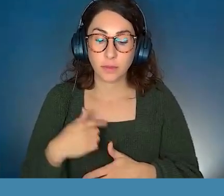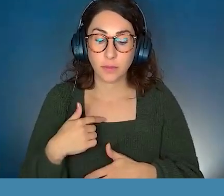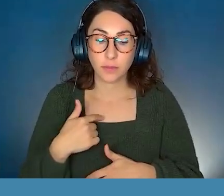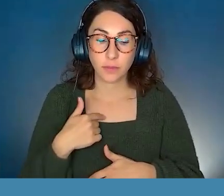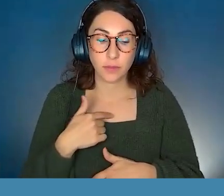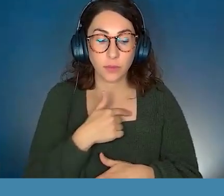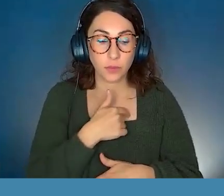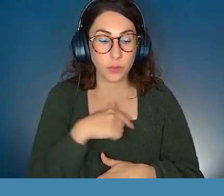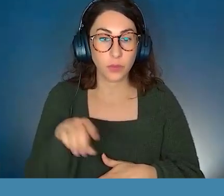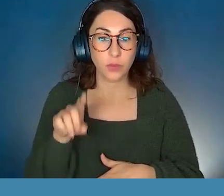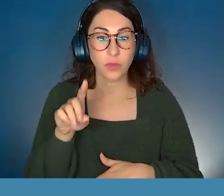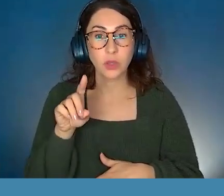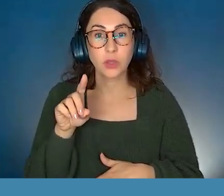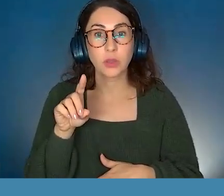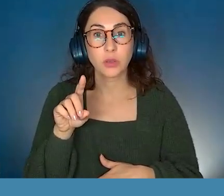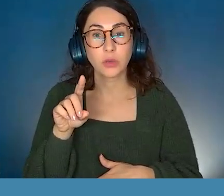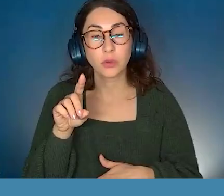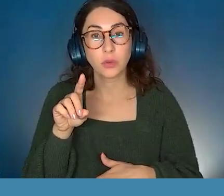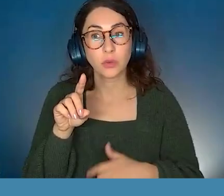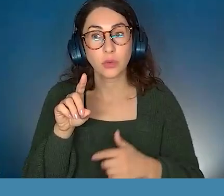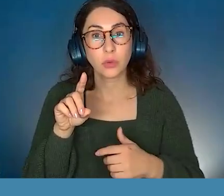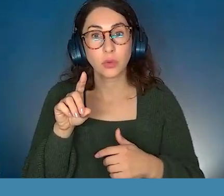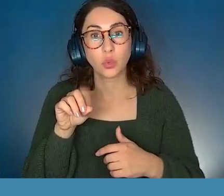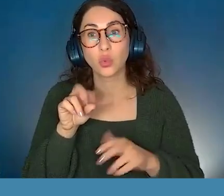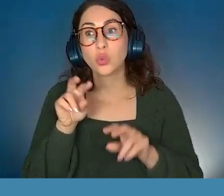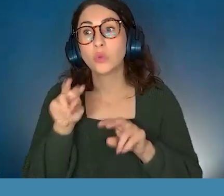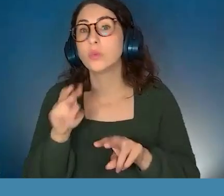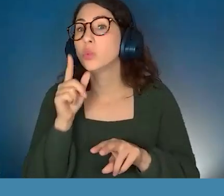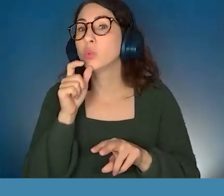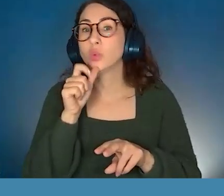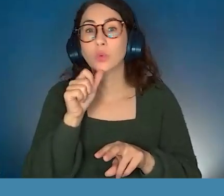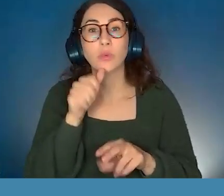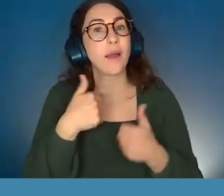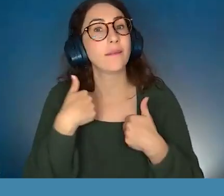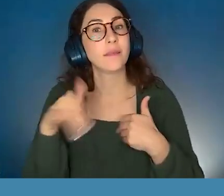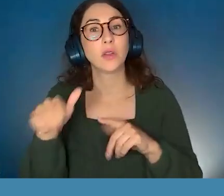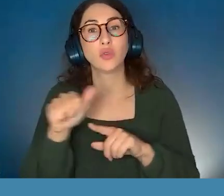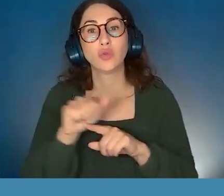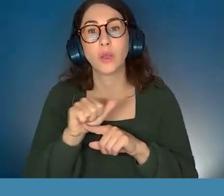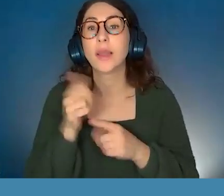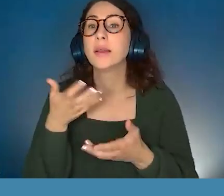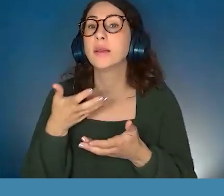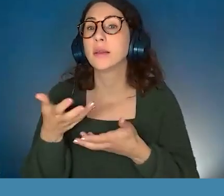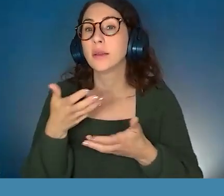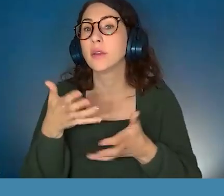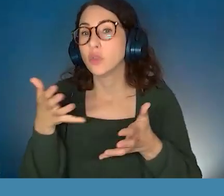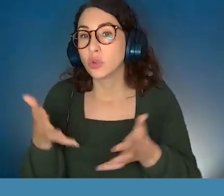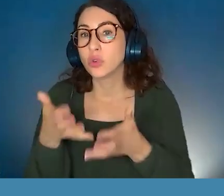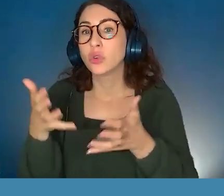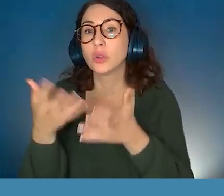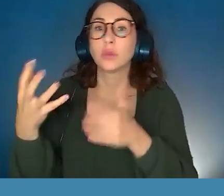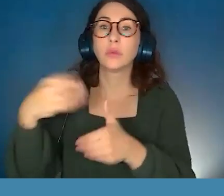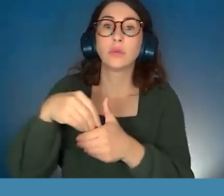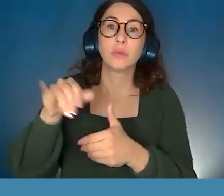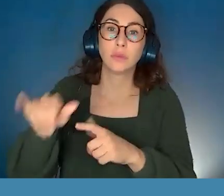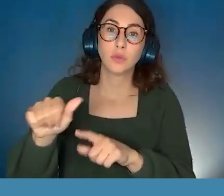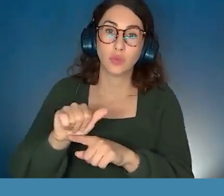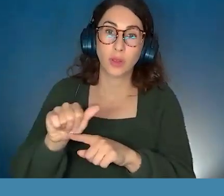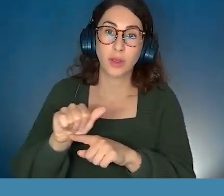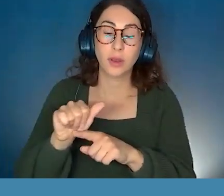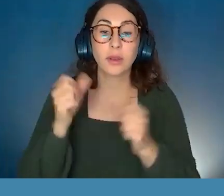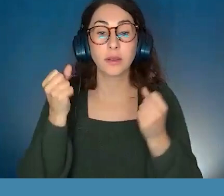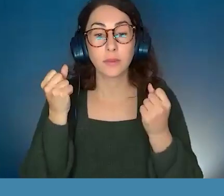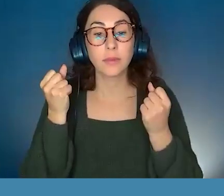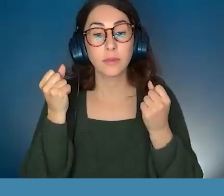on the areas that don't and work with them to incorporate those kinds of trainings. So there are a lot of there are a lot of staff that